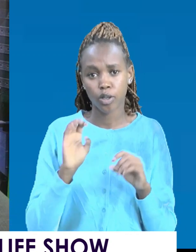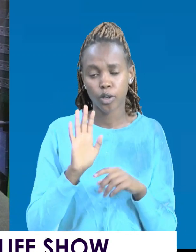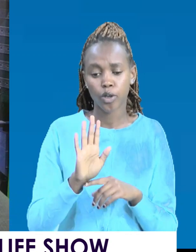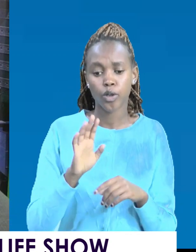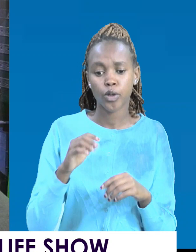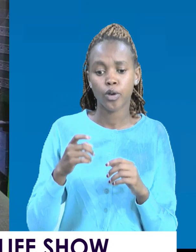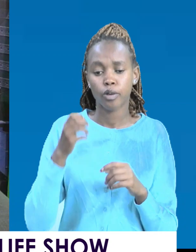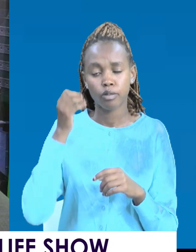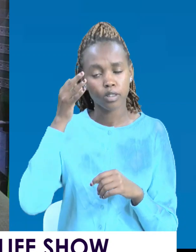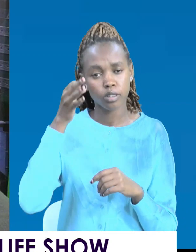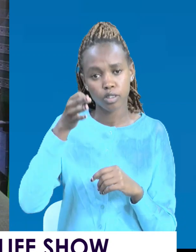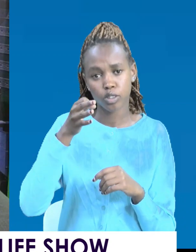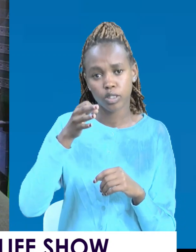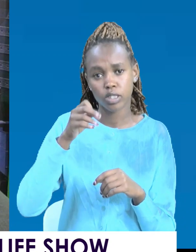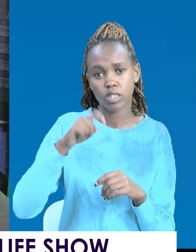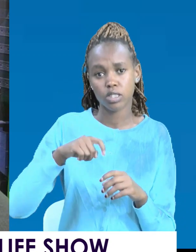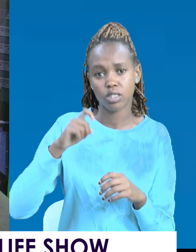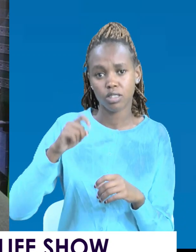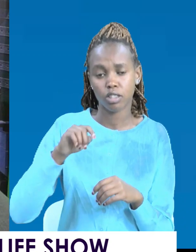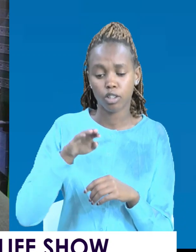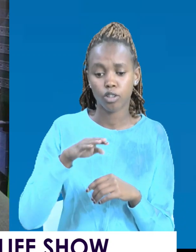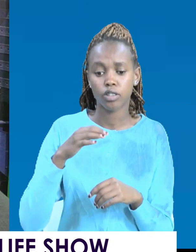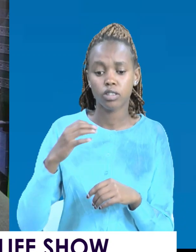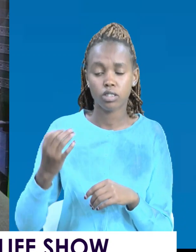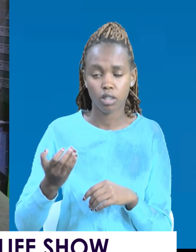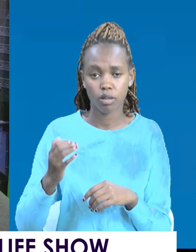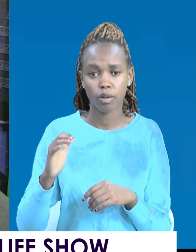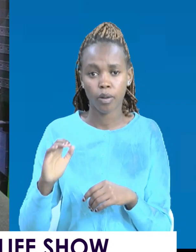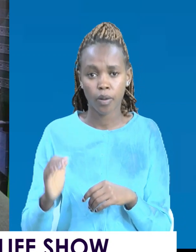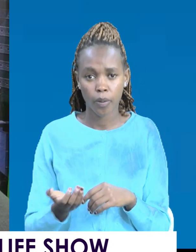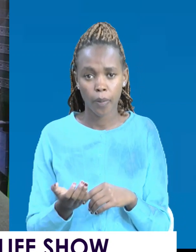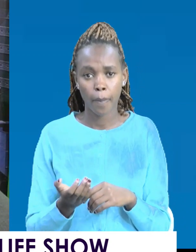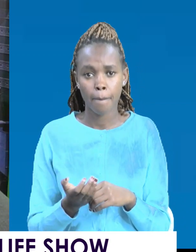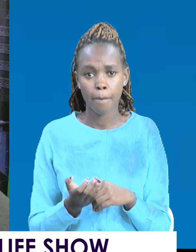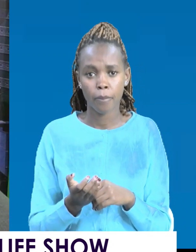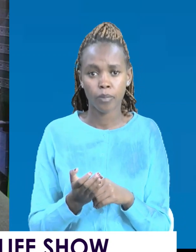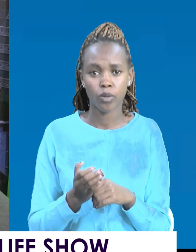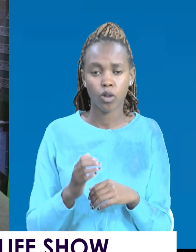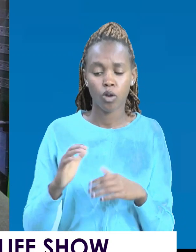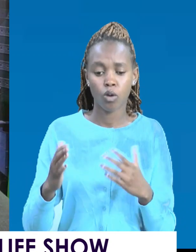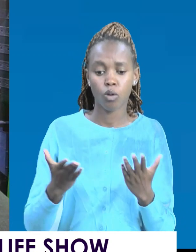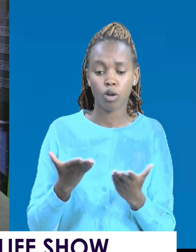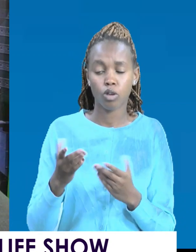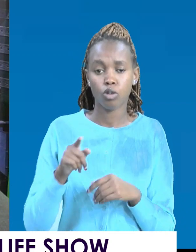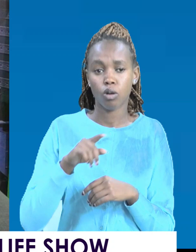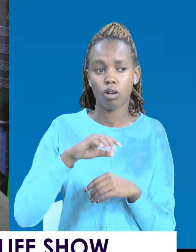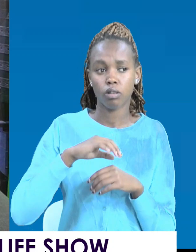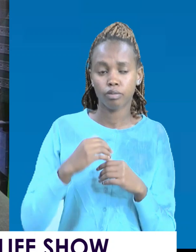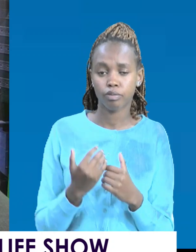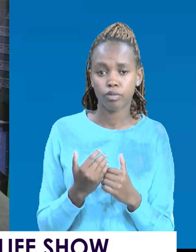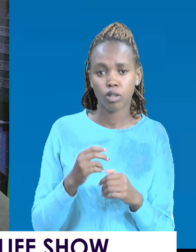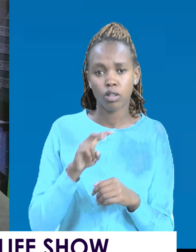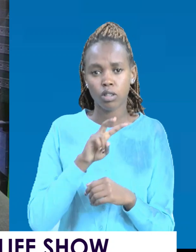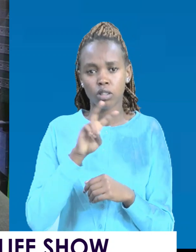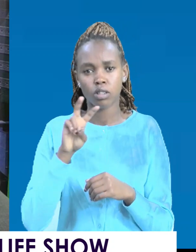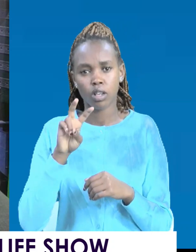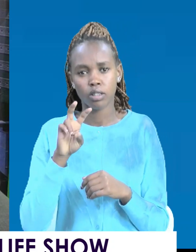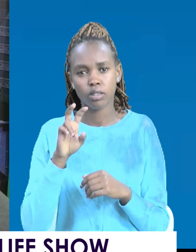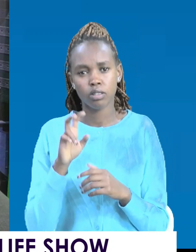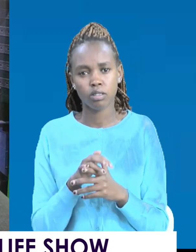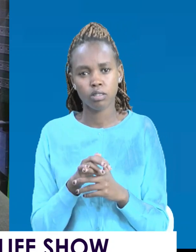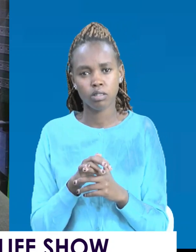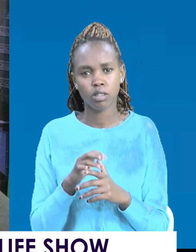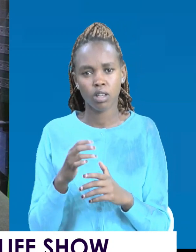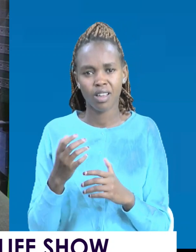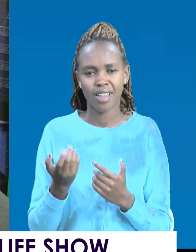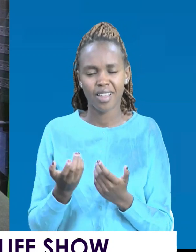is not needed in your town. Your family or the surroundings where you are may be looking like they